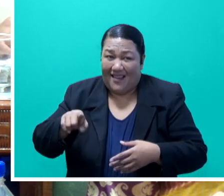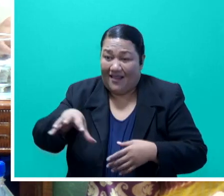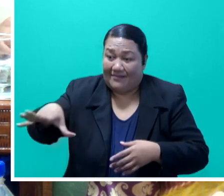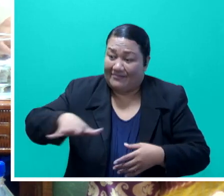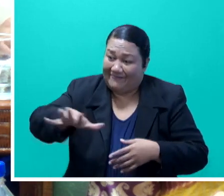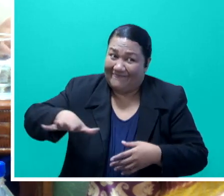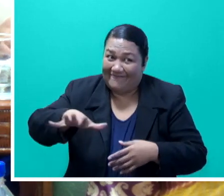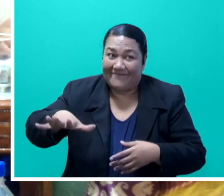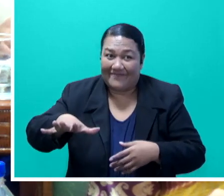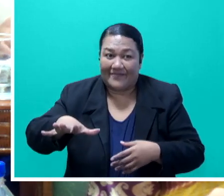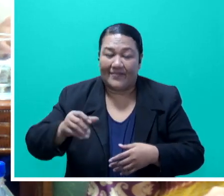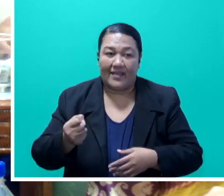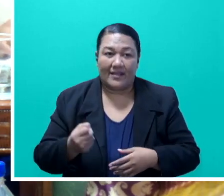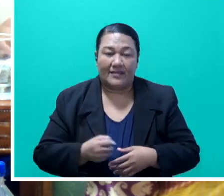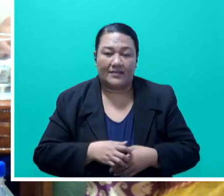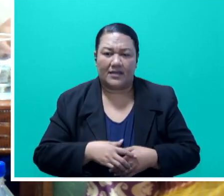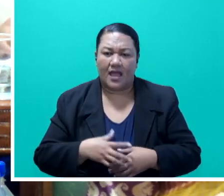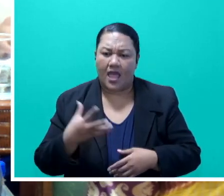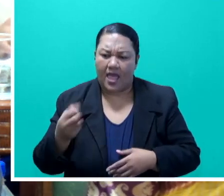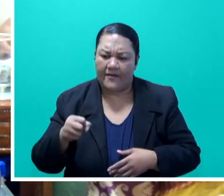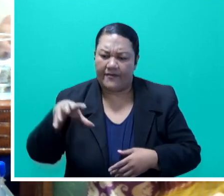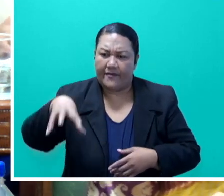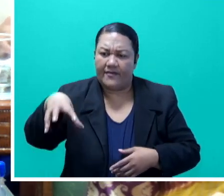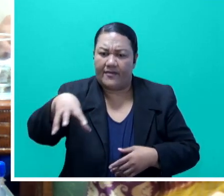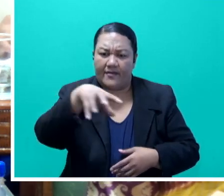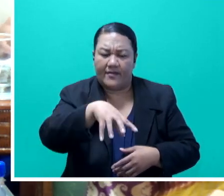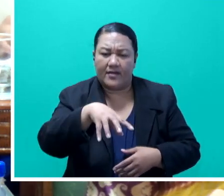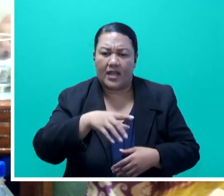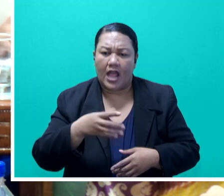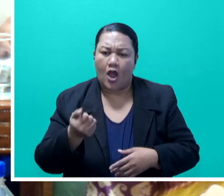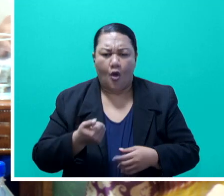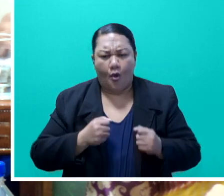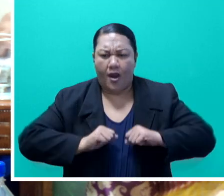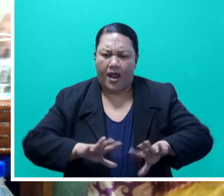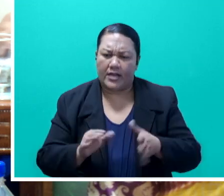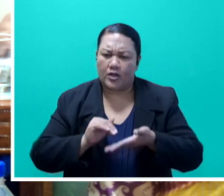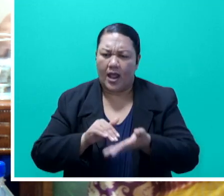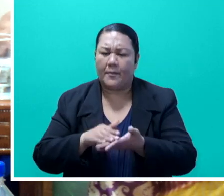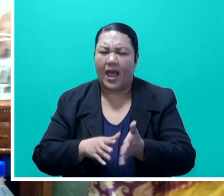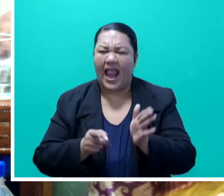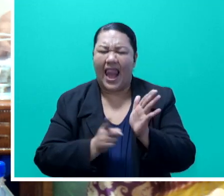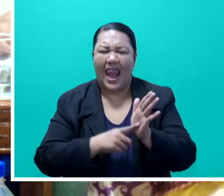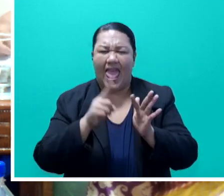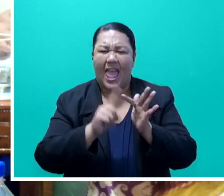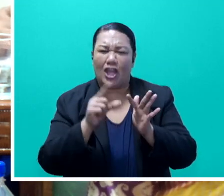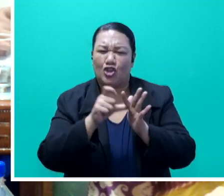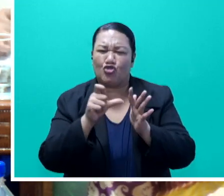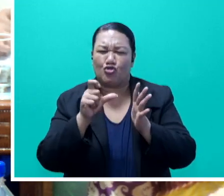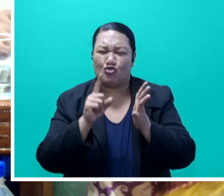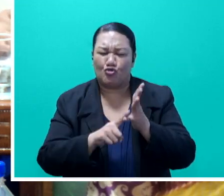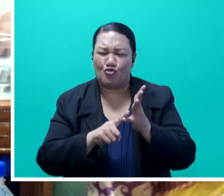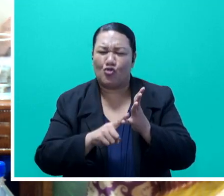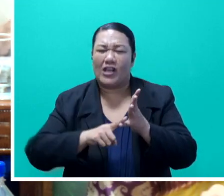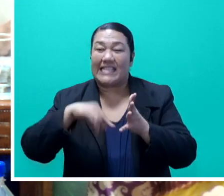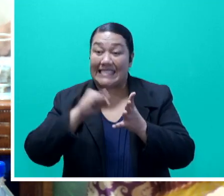in the lot allocation, these sites have already been completed. Lendrusasa in Nandi, Duvu